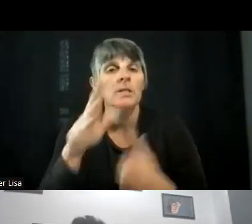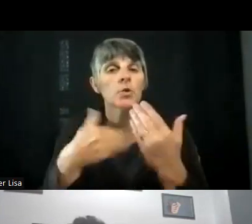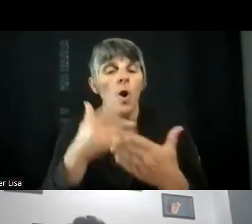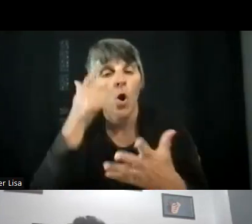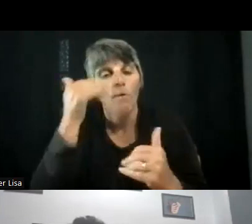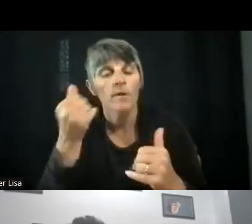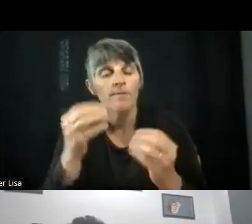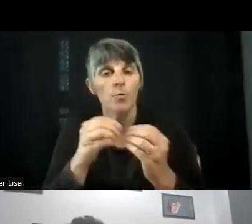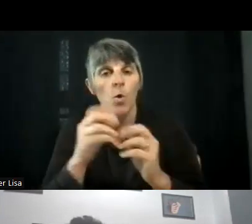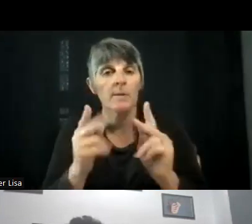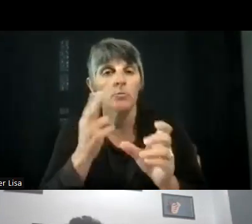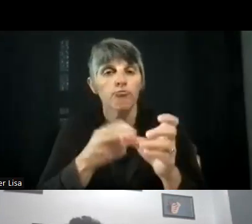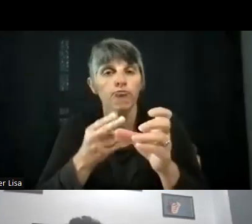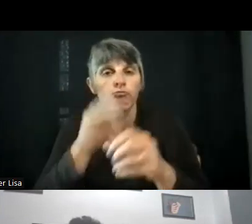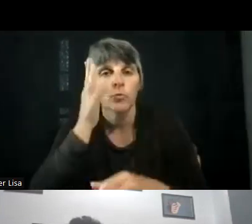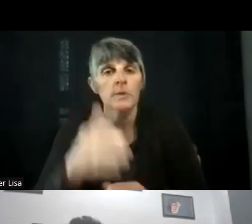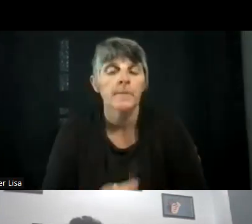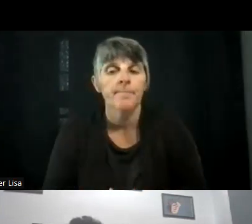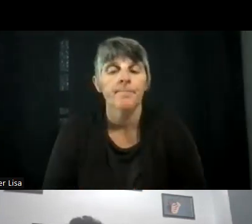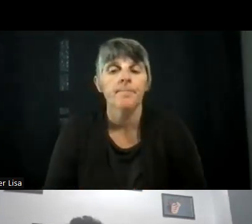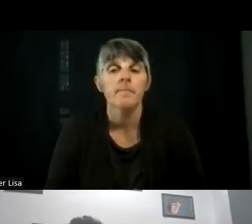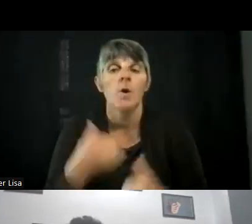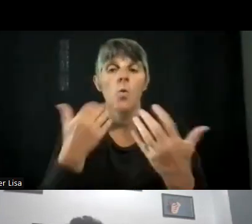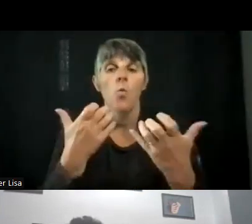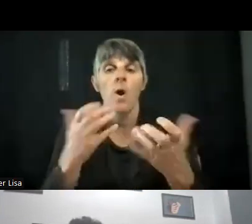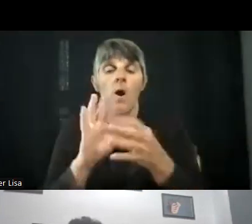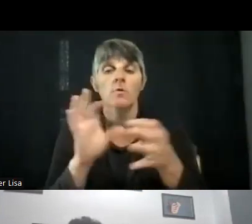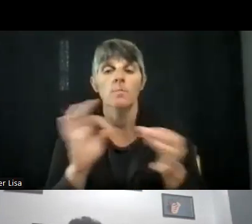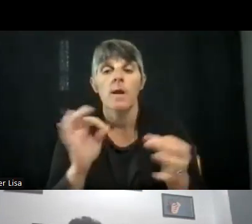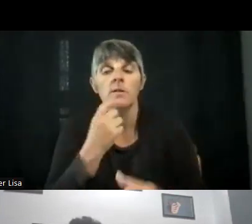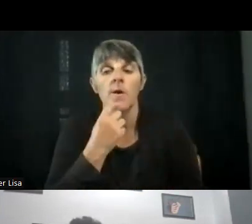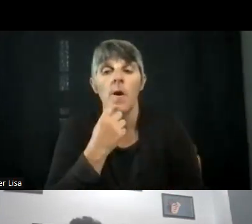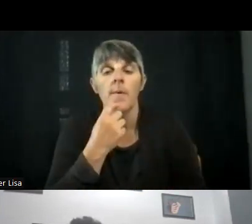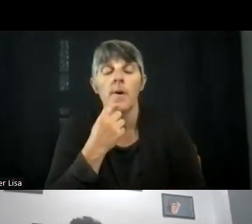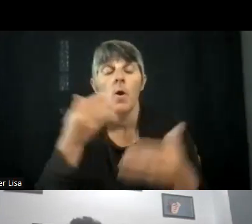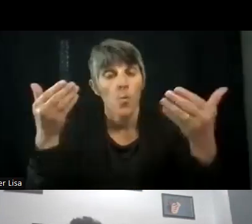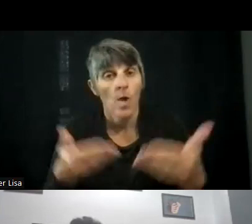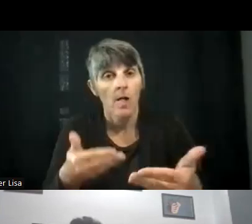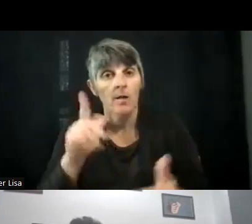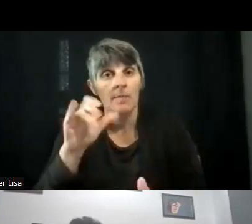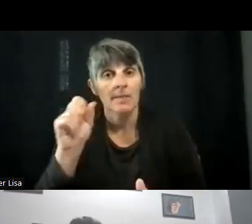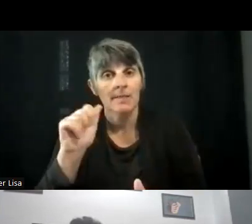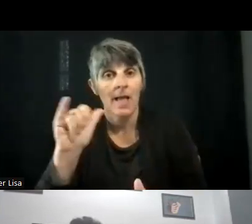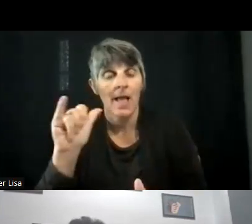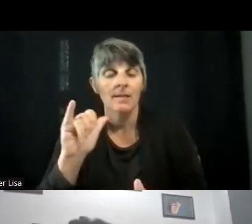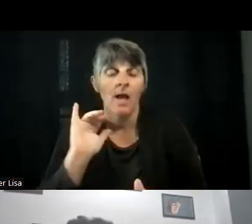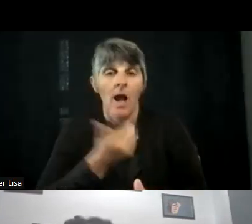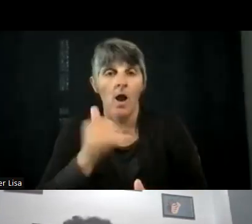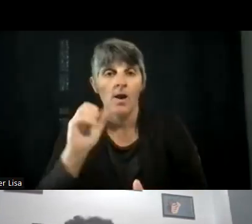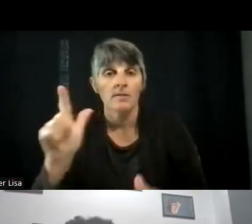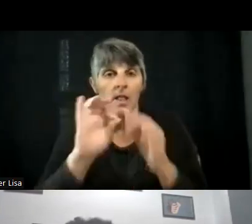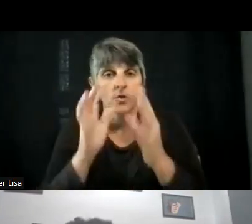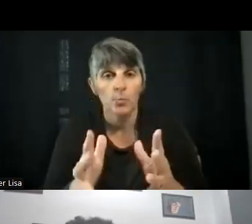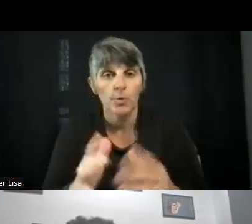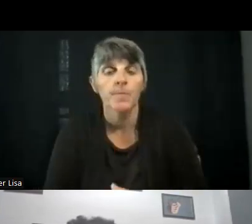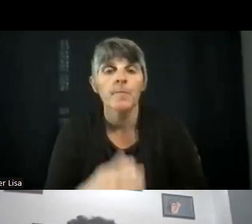few more folks will trickle in here. I wanted to mention and welcome Lisa as our ASL